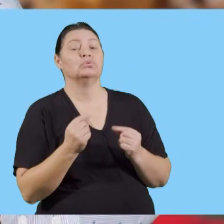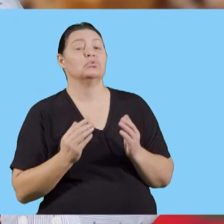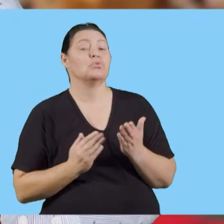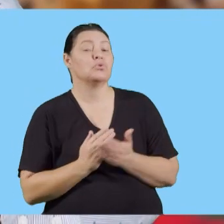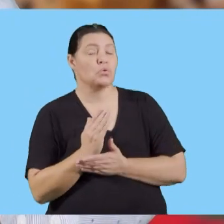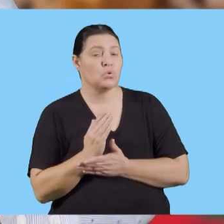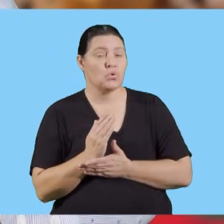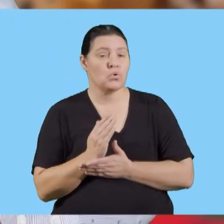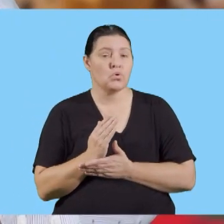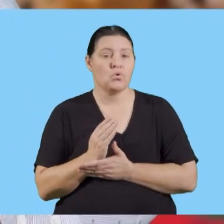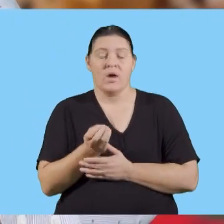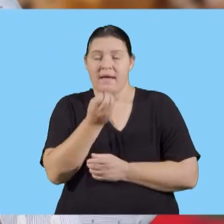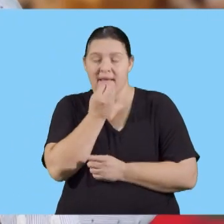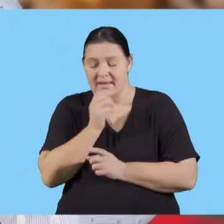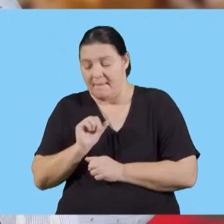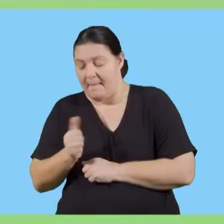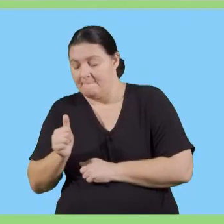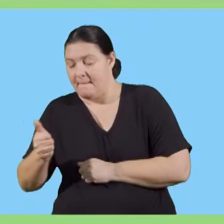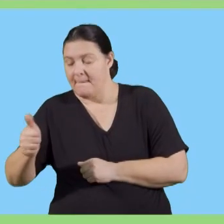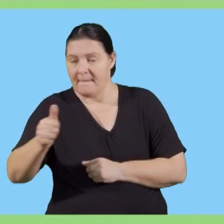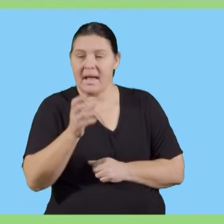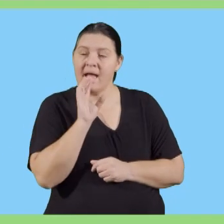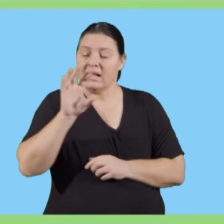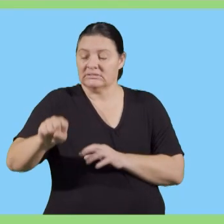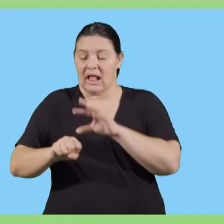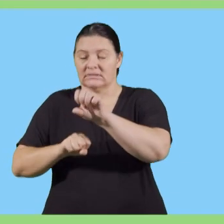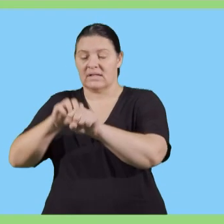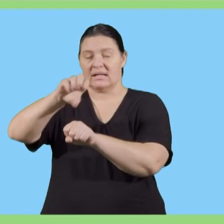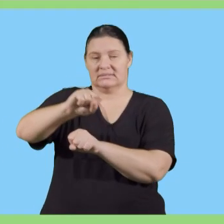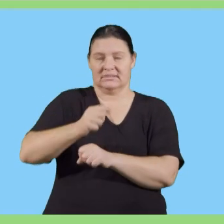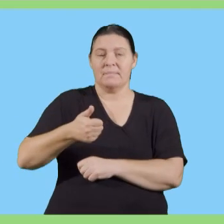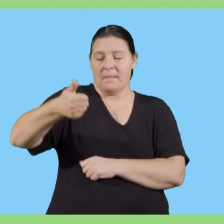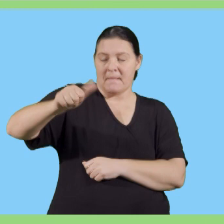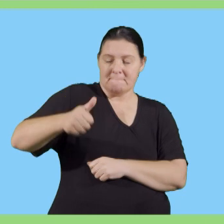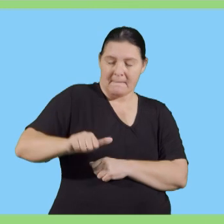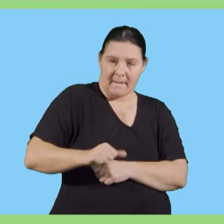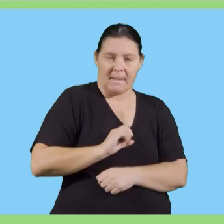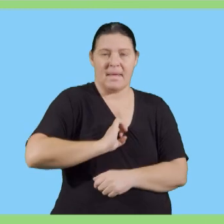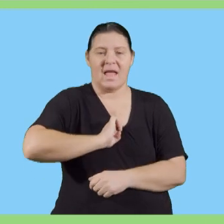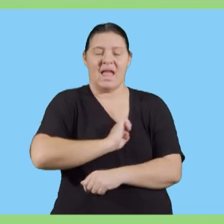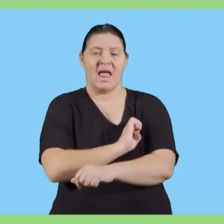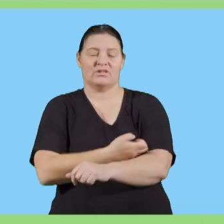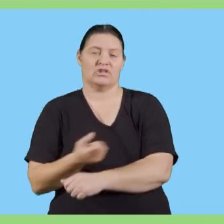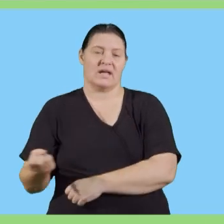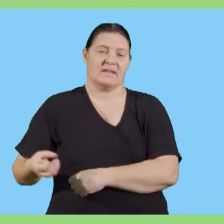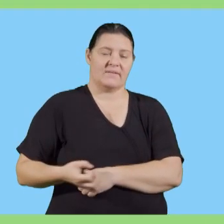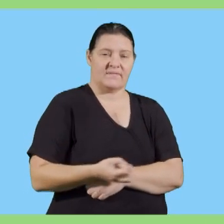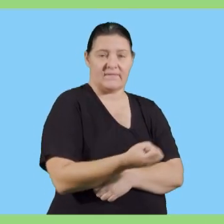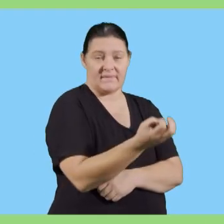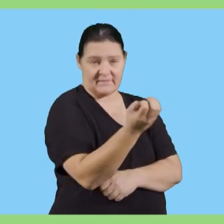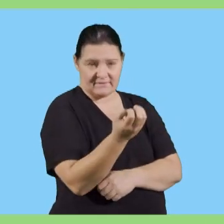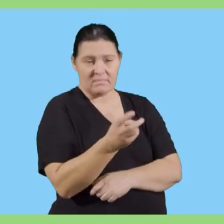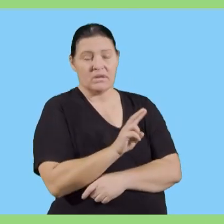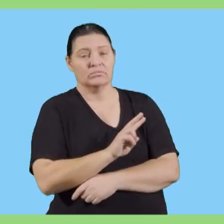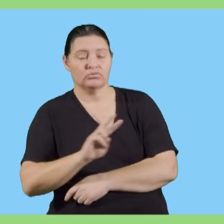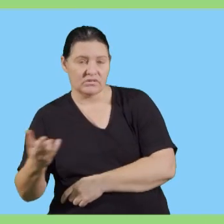is how a food chain works. It shows the transfer of energy from one organism to the next. Now we are going to look at the